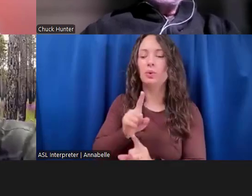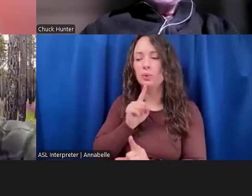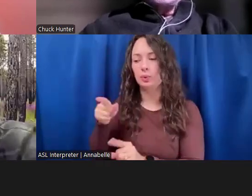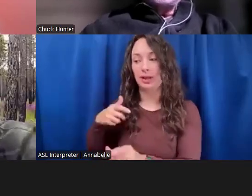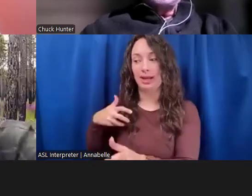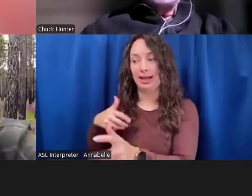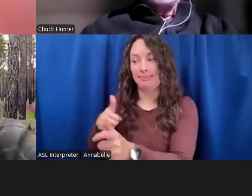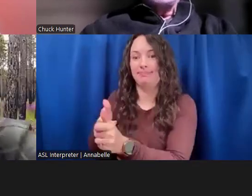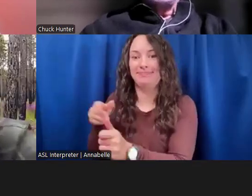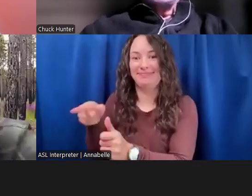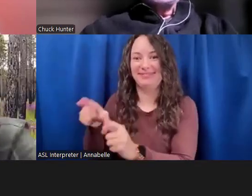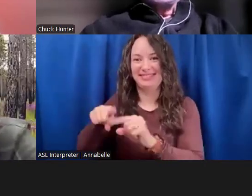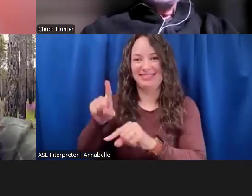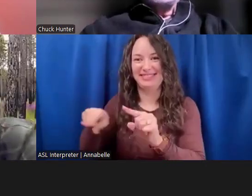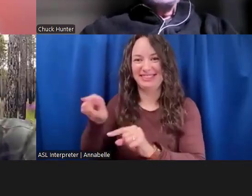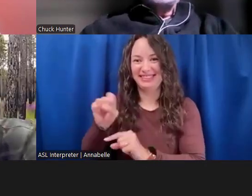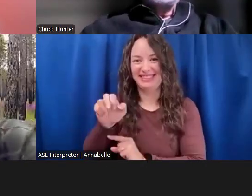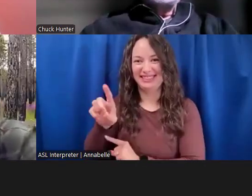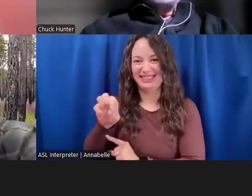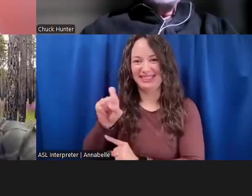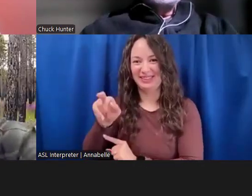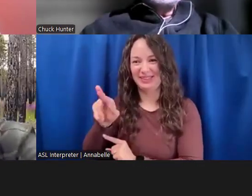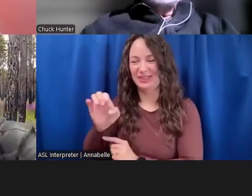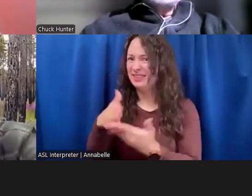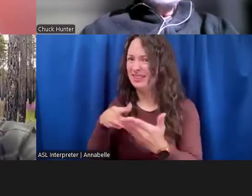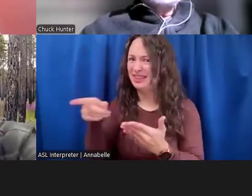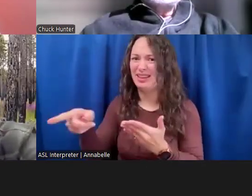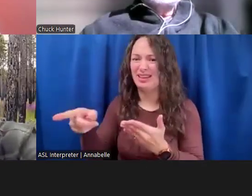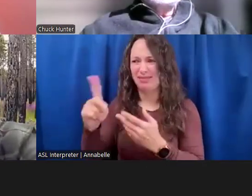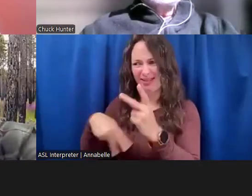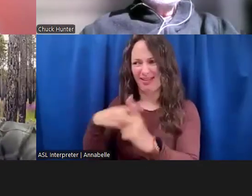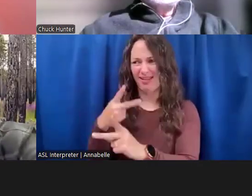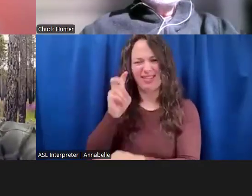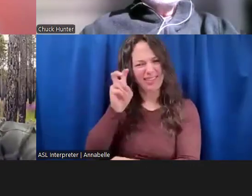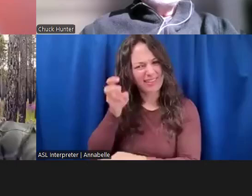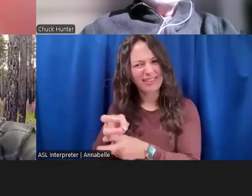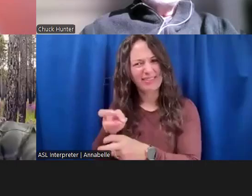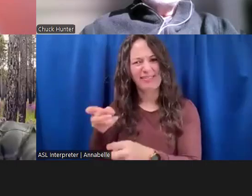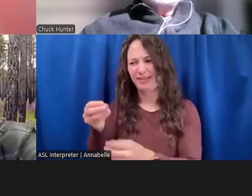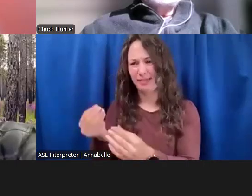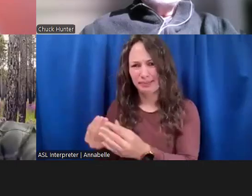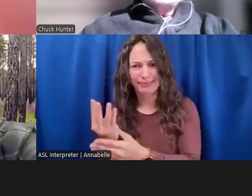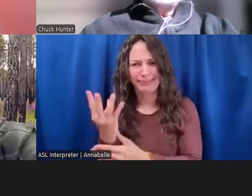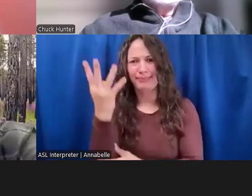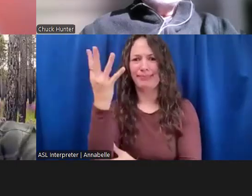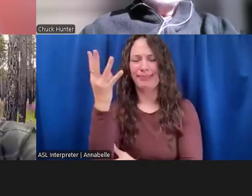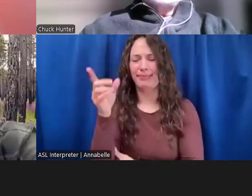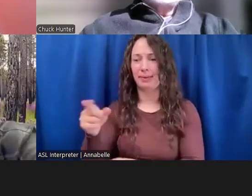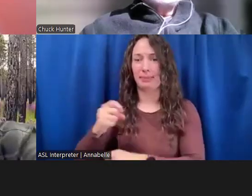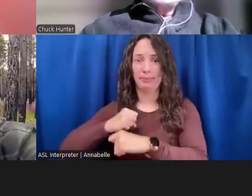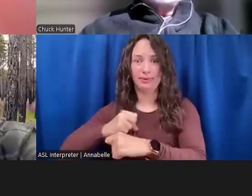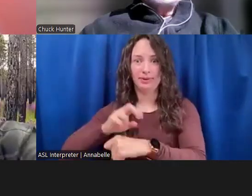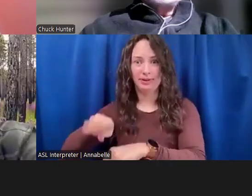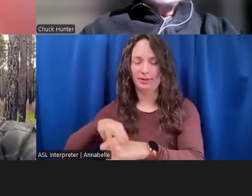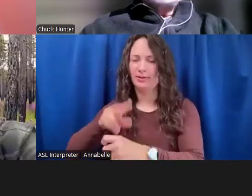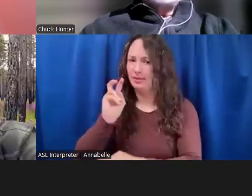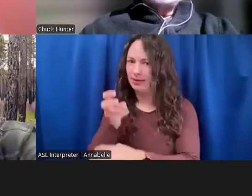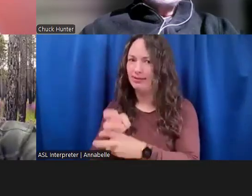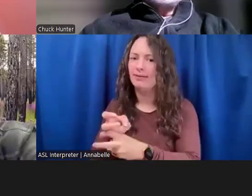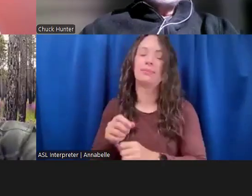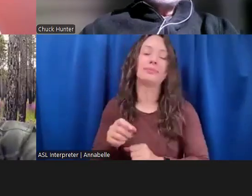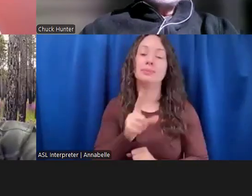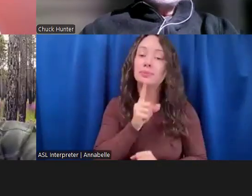those species are so tricky to propagate, let alone protect naturally. But I know there's at least